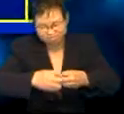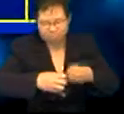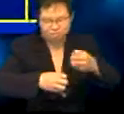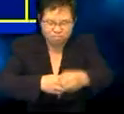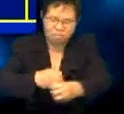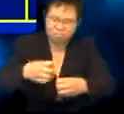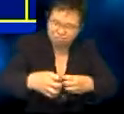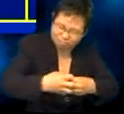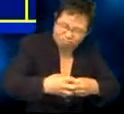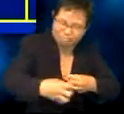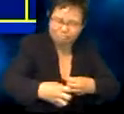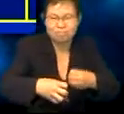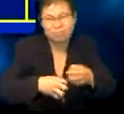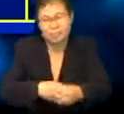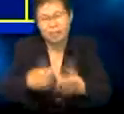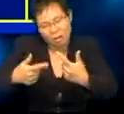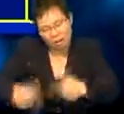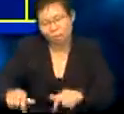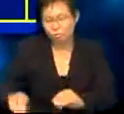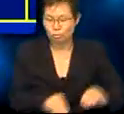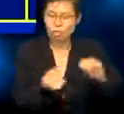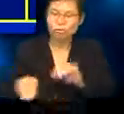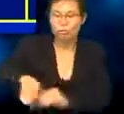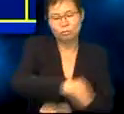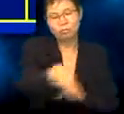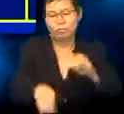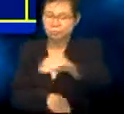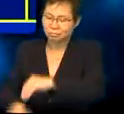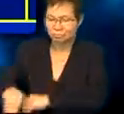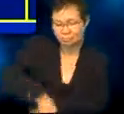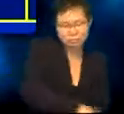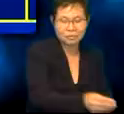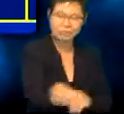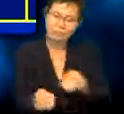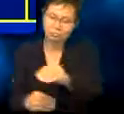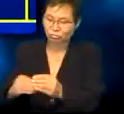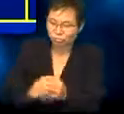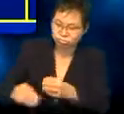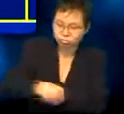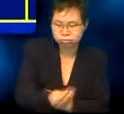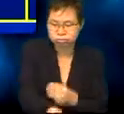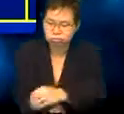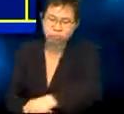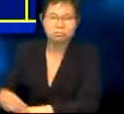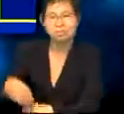moderate. This allows them to move freely, sliding and passing one